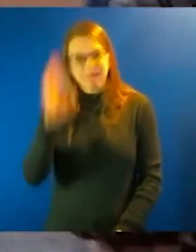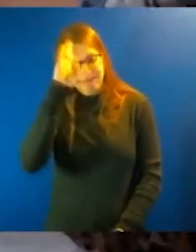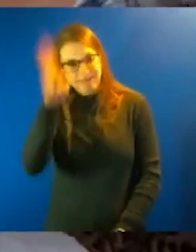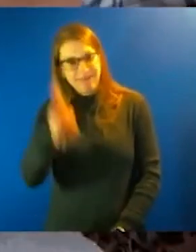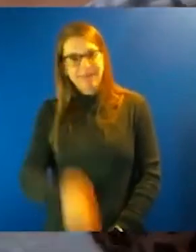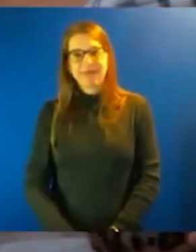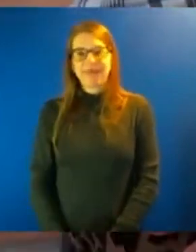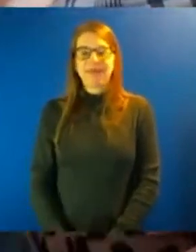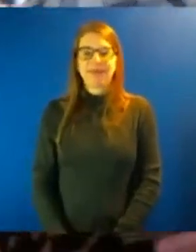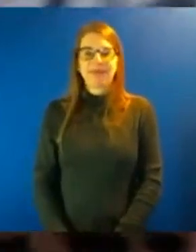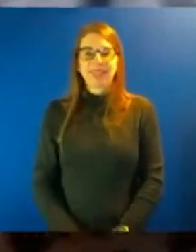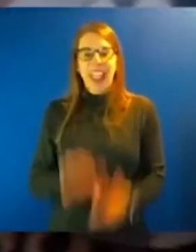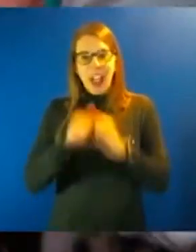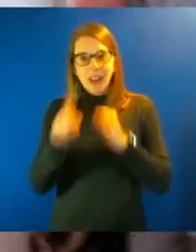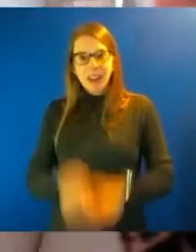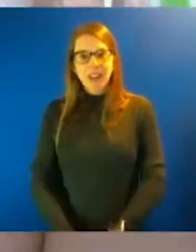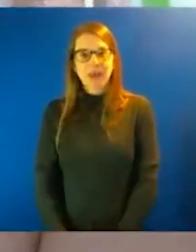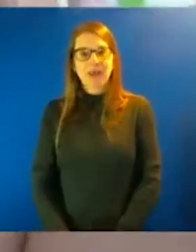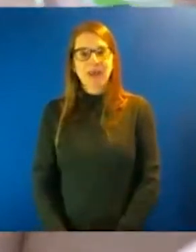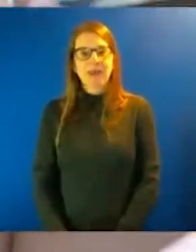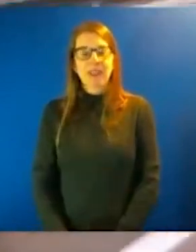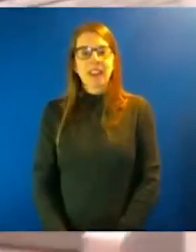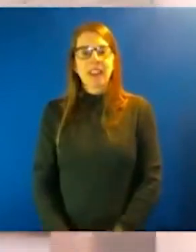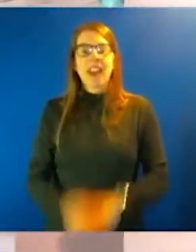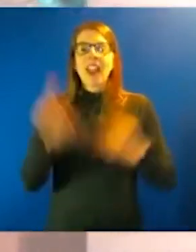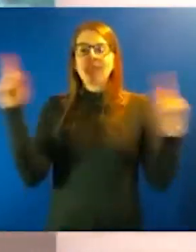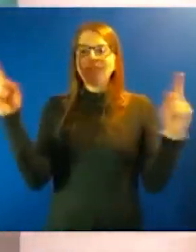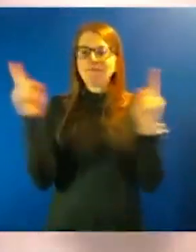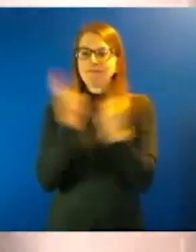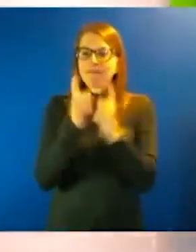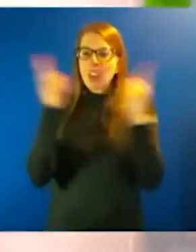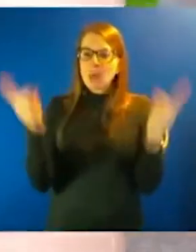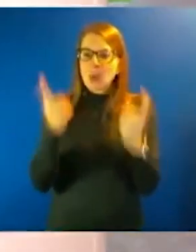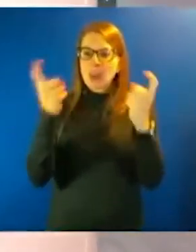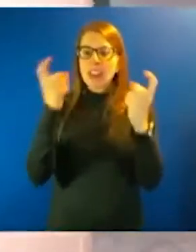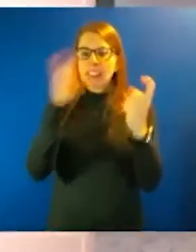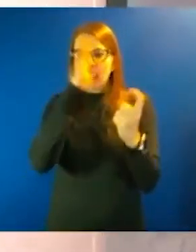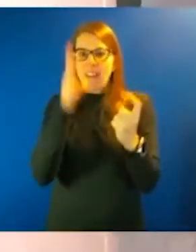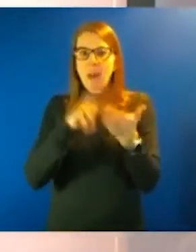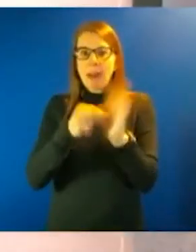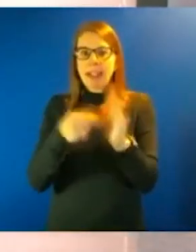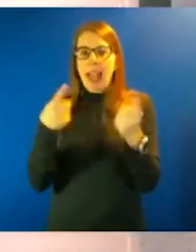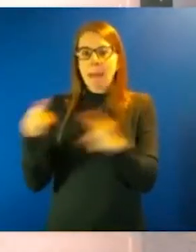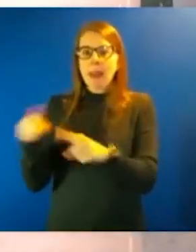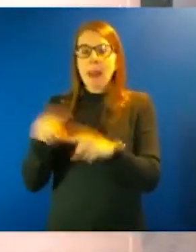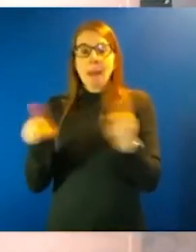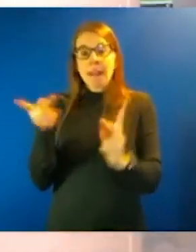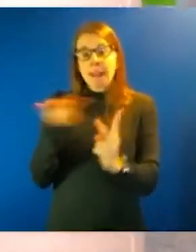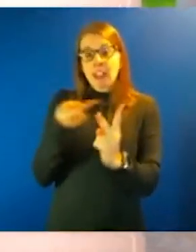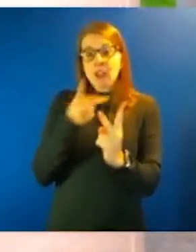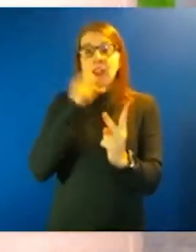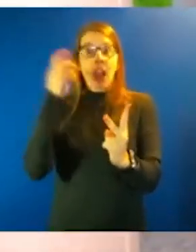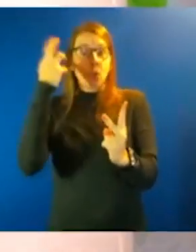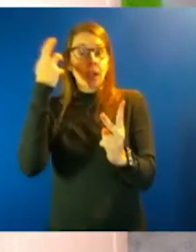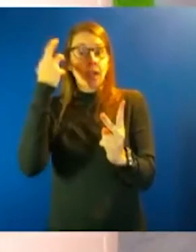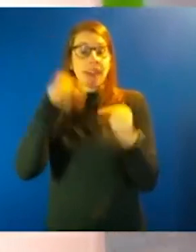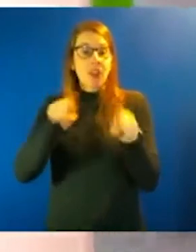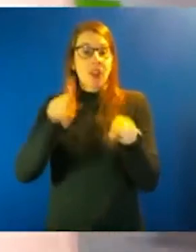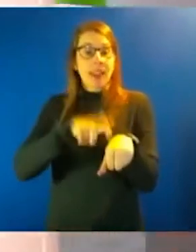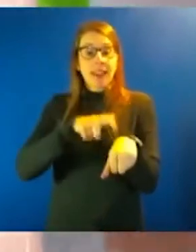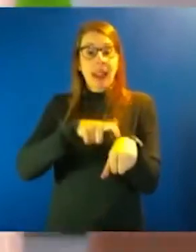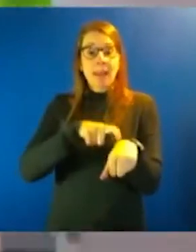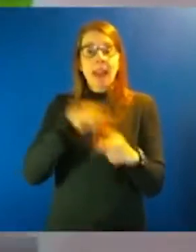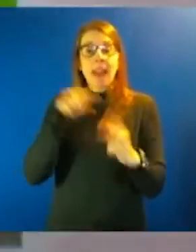How are you? It's a reunion that was never meant to happen. But what these two didn't realize at the time is this would be one